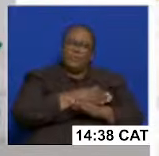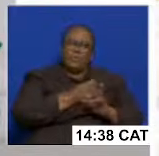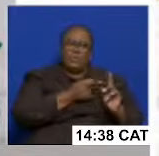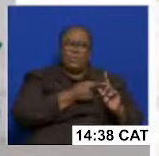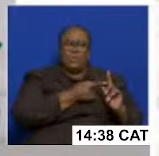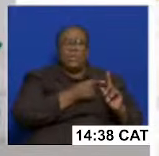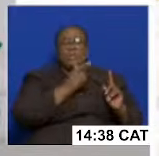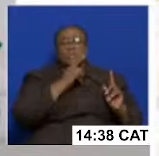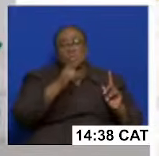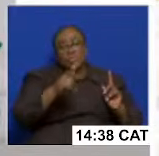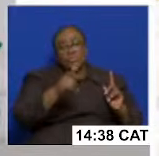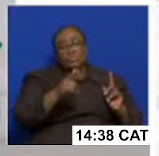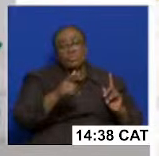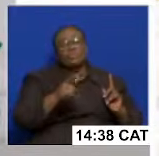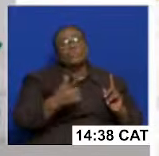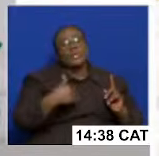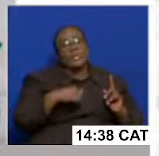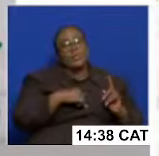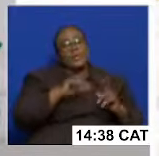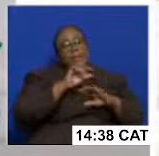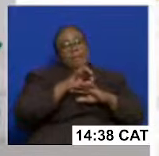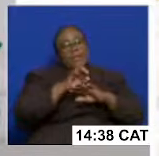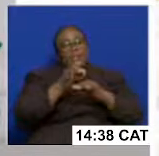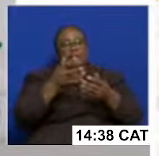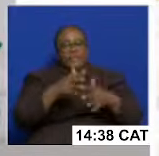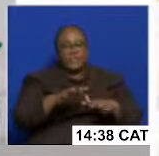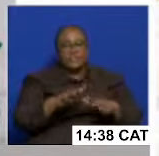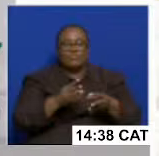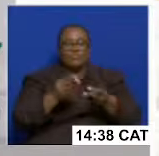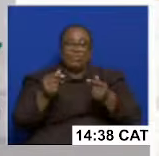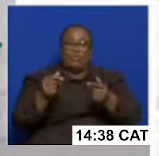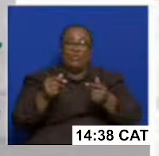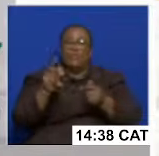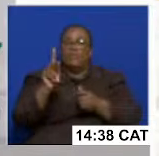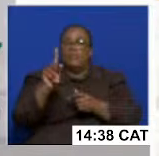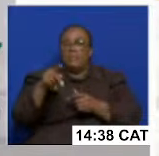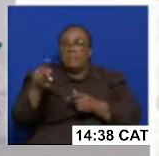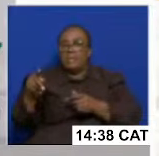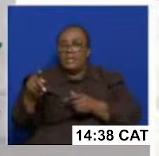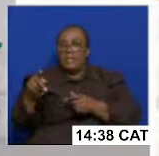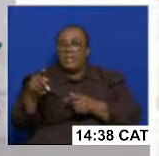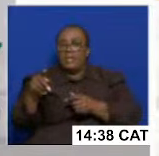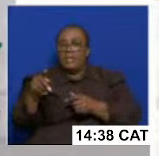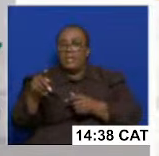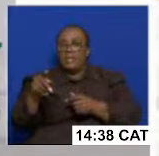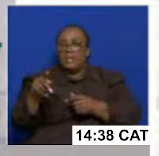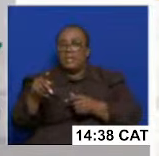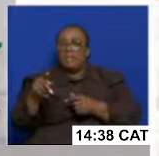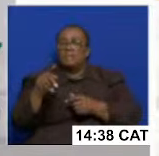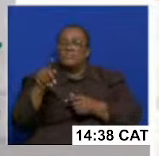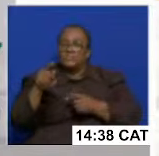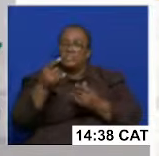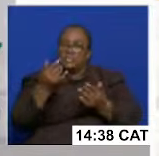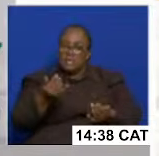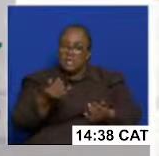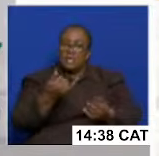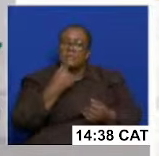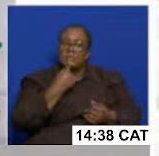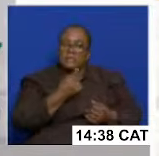made plans to sort out the DPP that side when the case goes. So she's clearly saying there's a